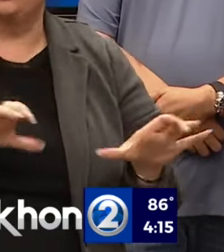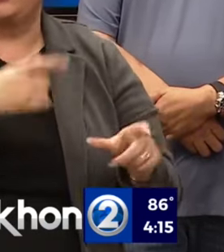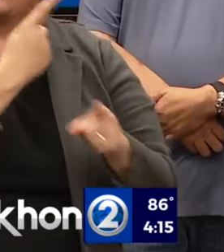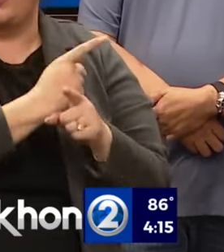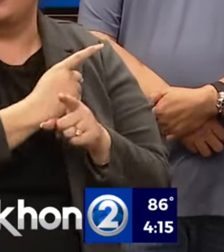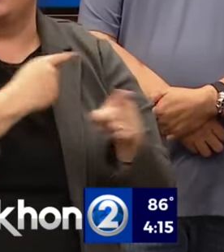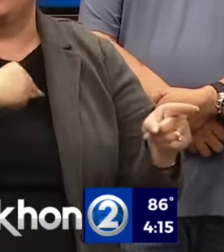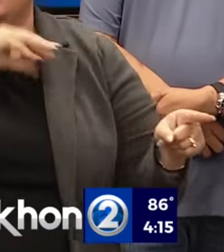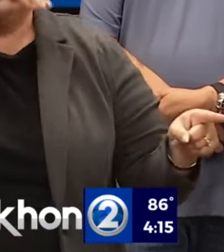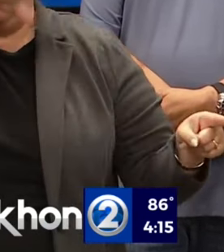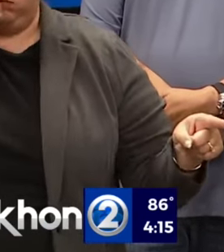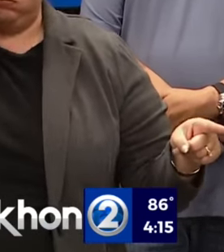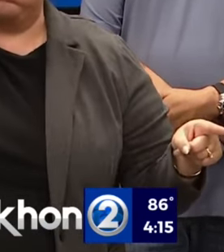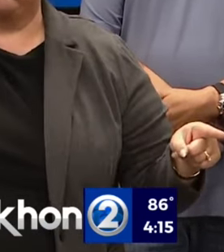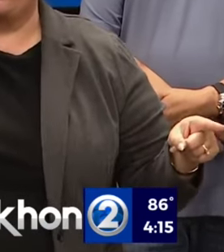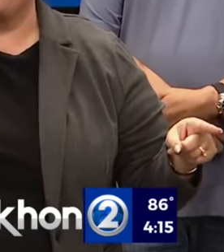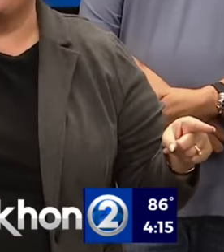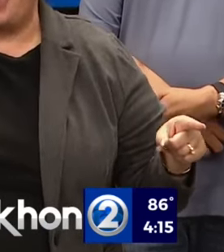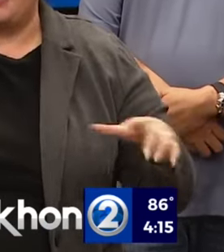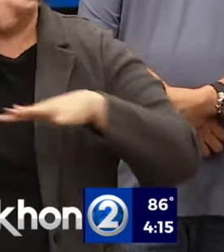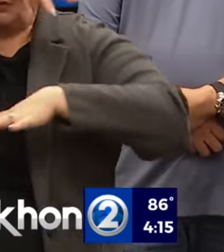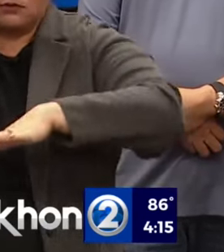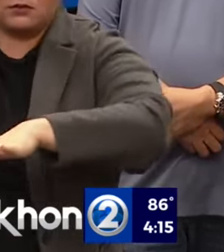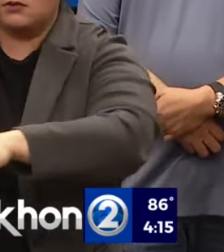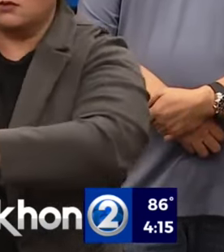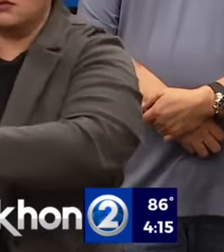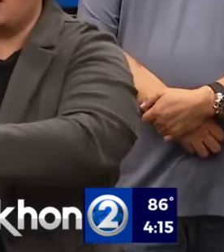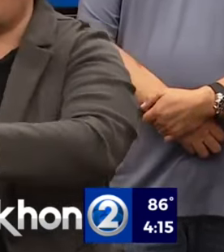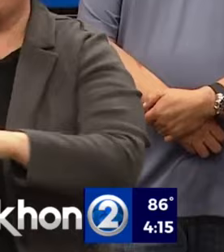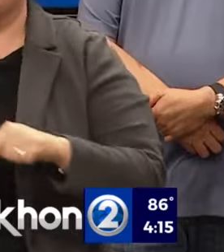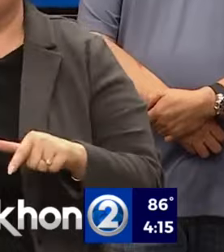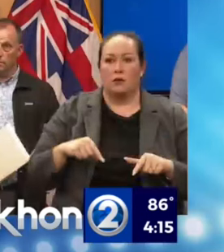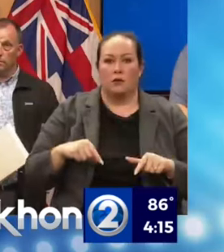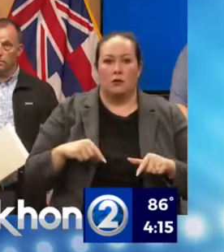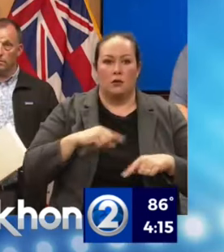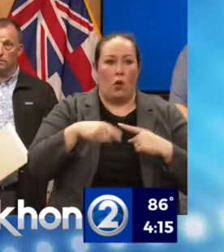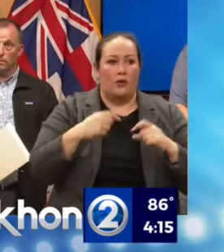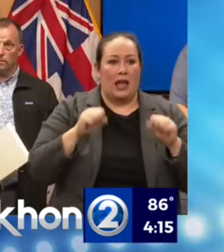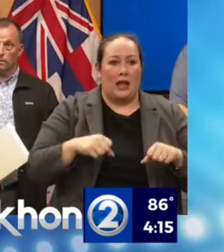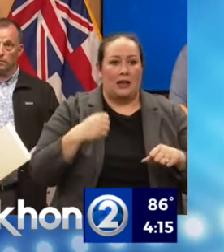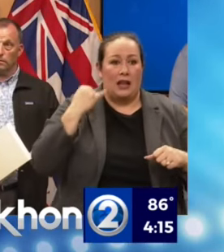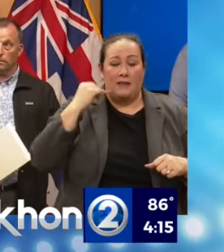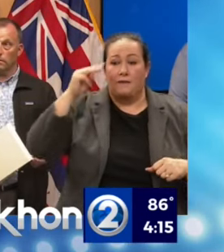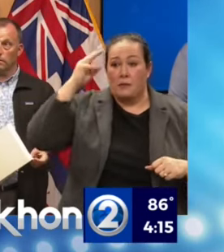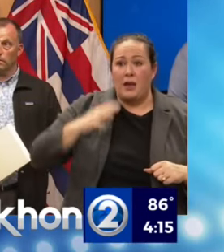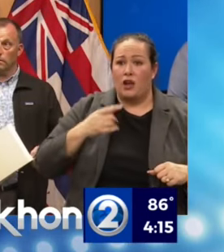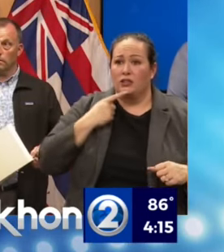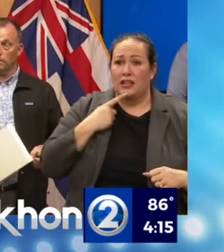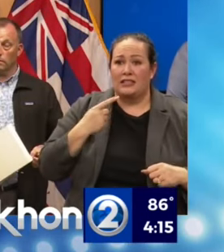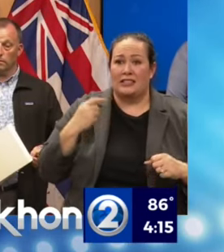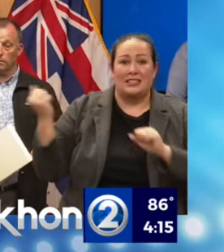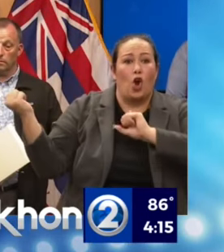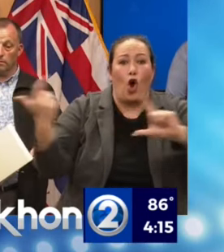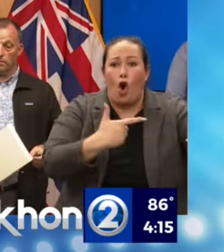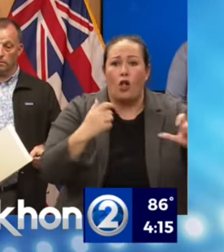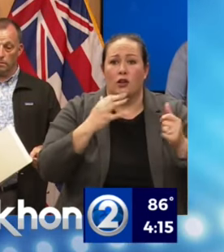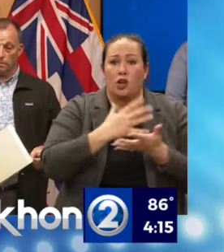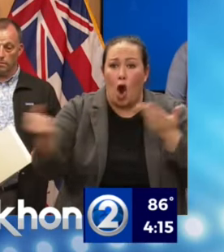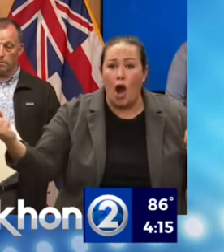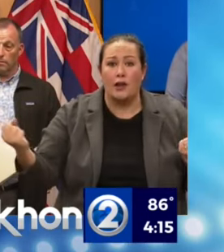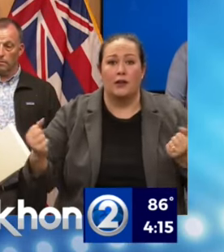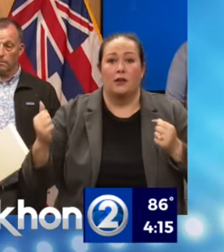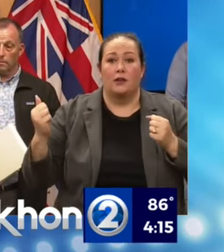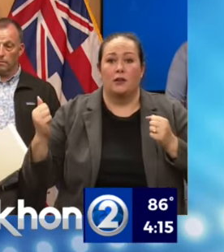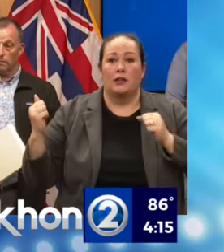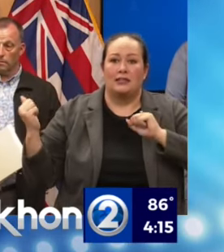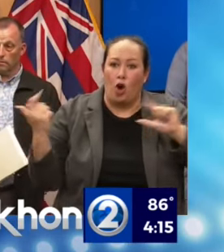We'll get you the aerial maps when we can. When the mayor said it's all gone, it's all gone. It's all gone. It's gone.